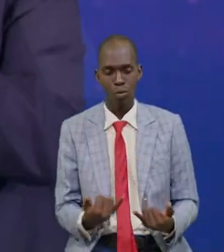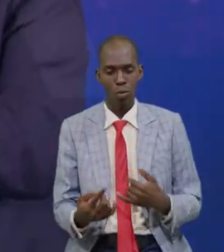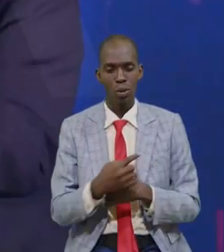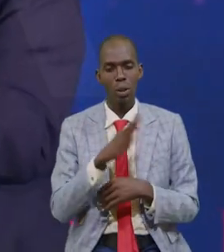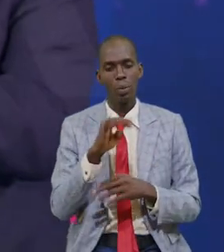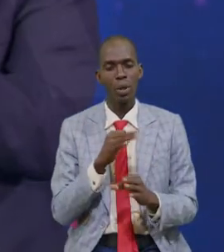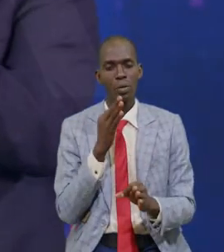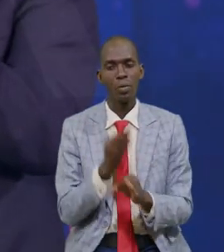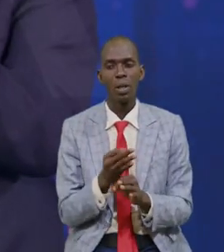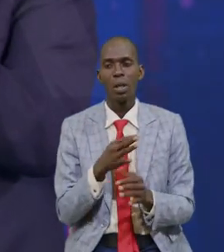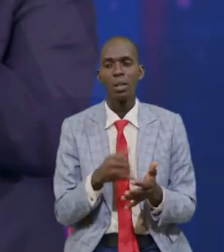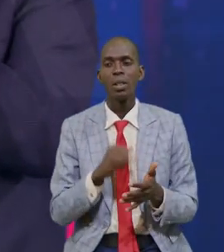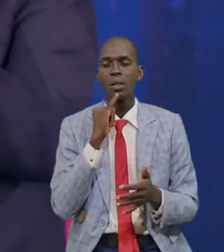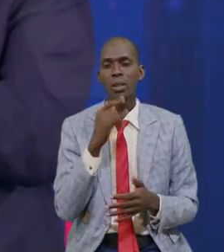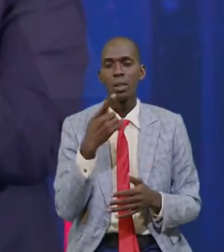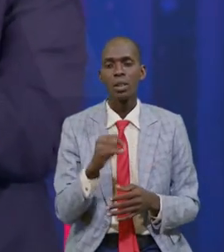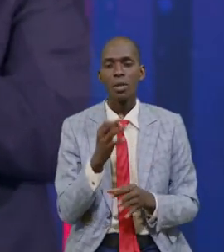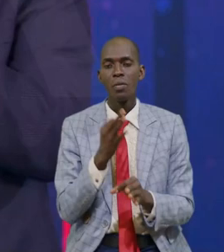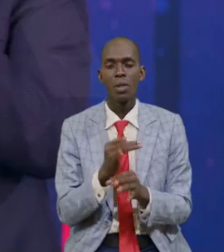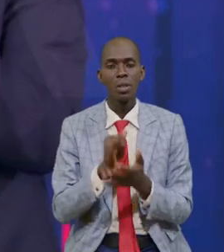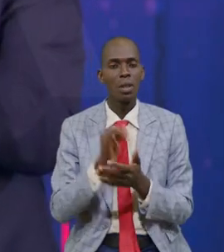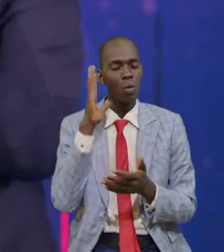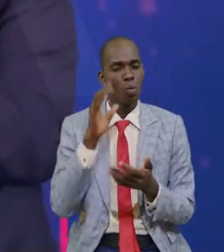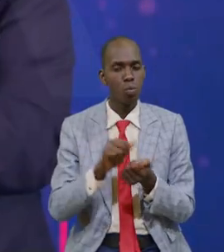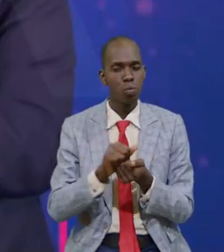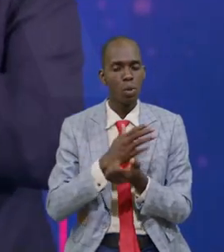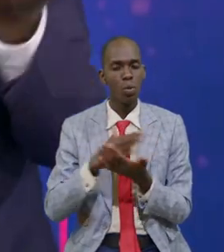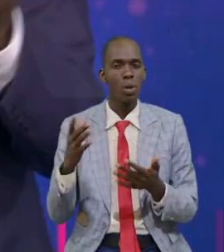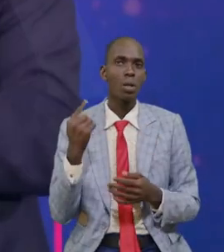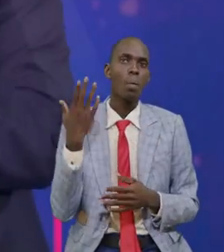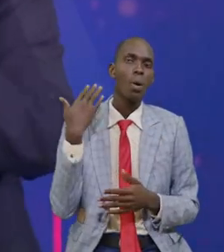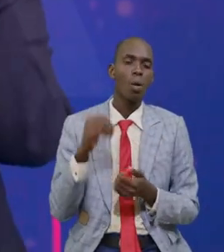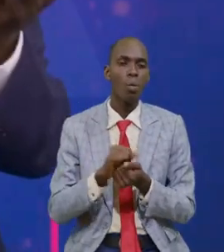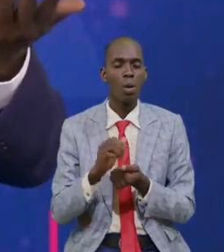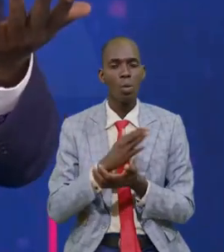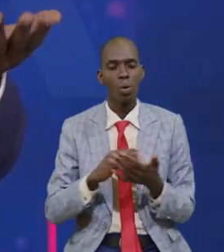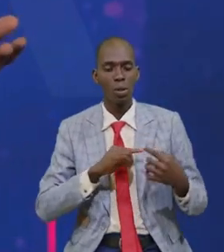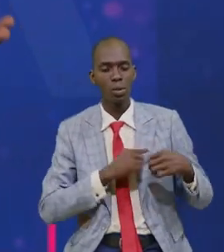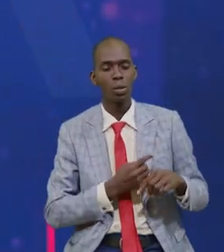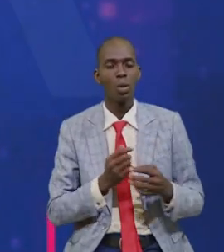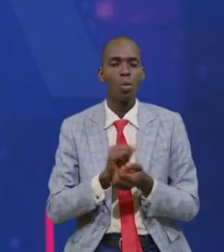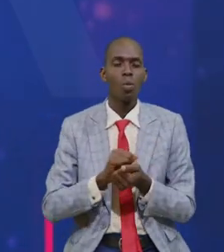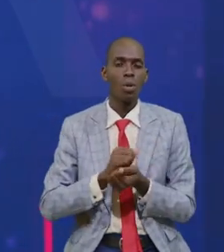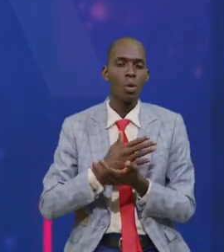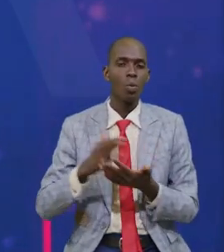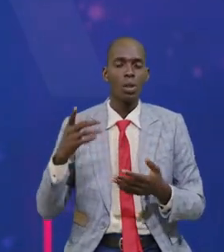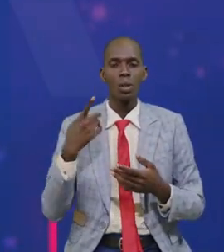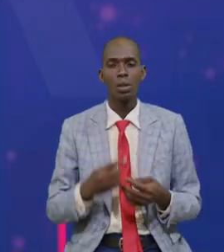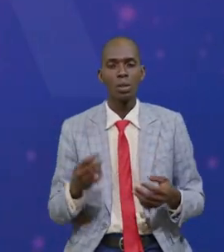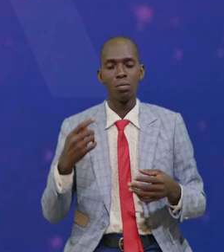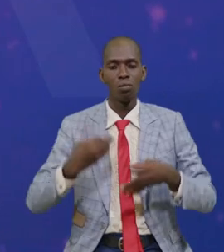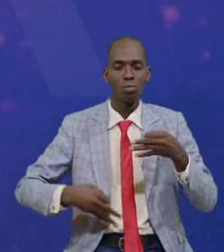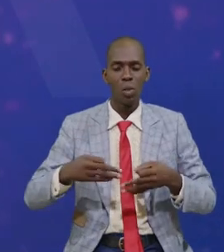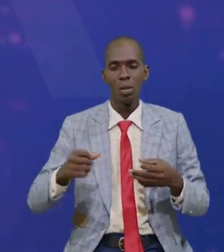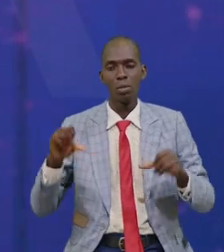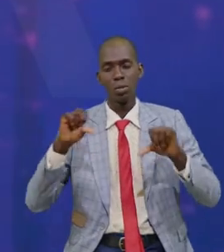the faith that will wipe away the past, wipe away the guilt, wipe away the condemnation by faith. What